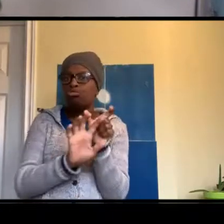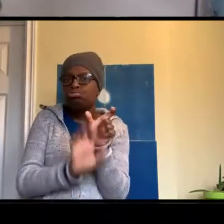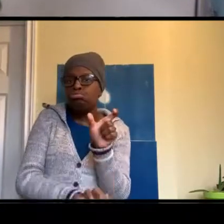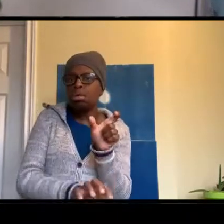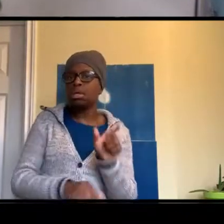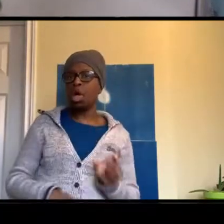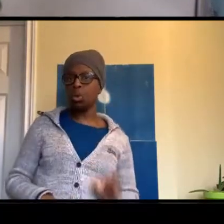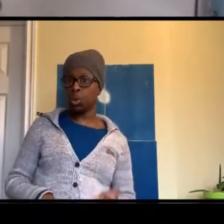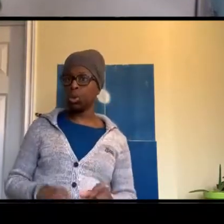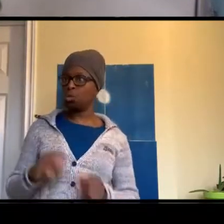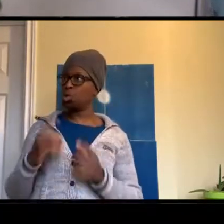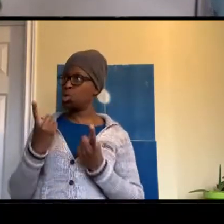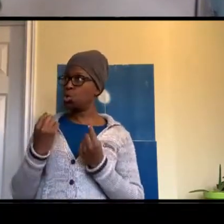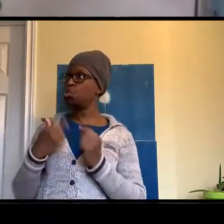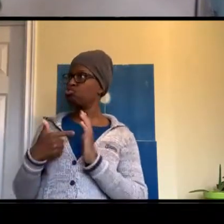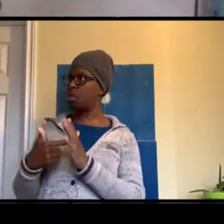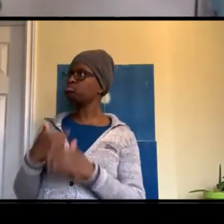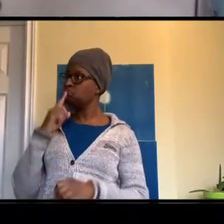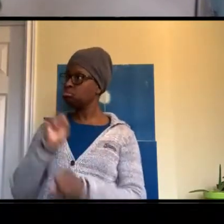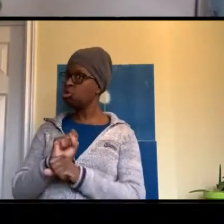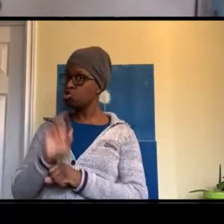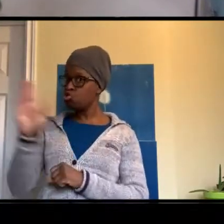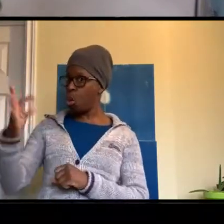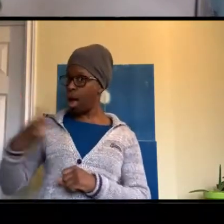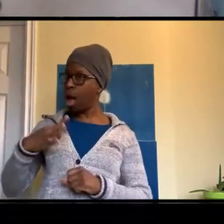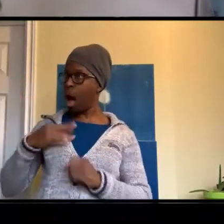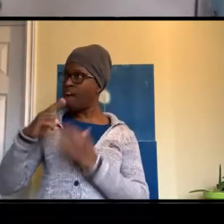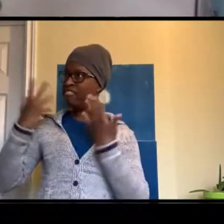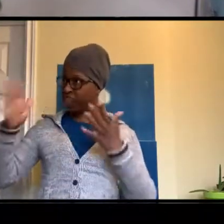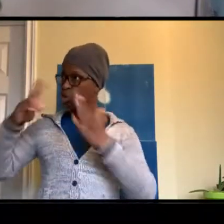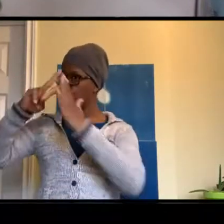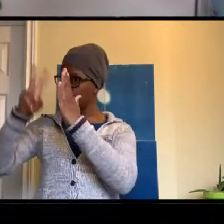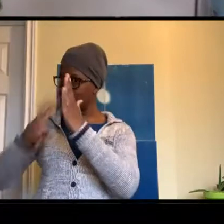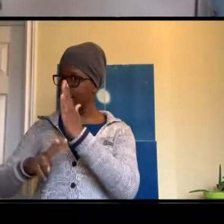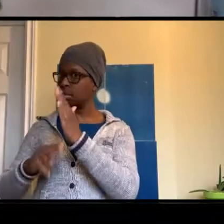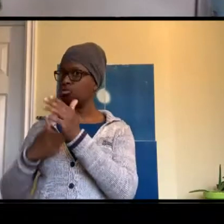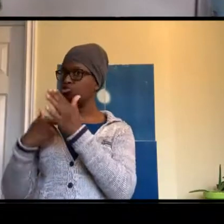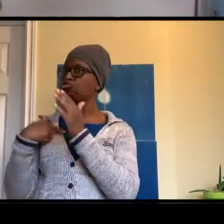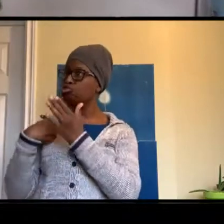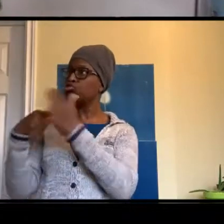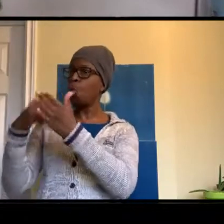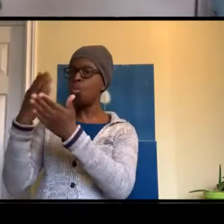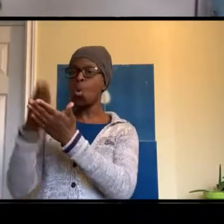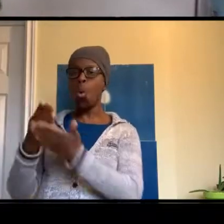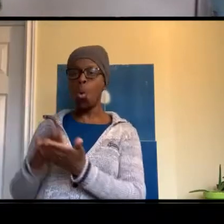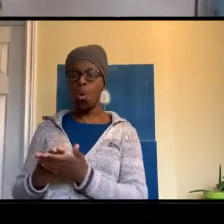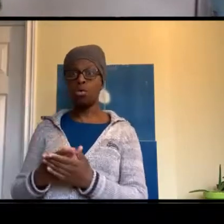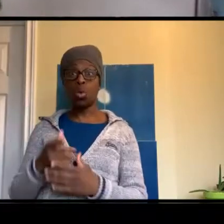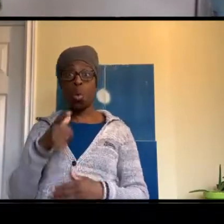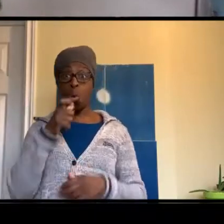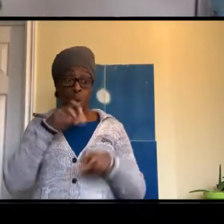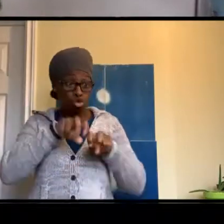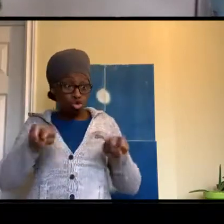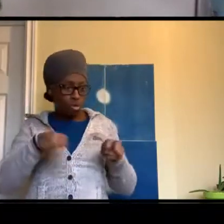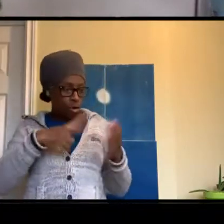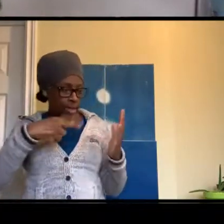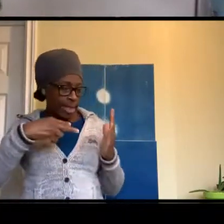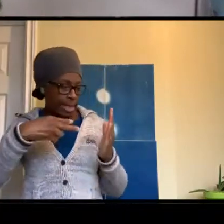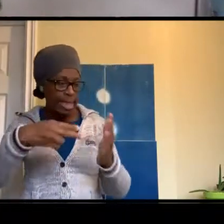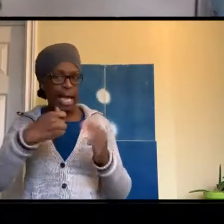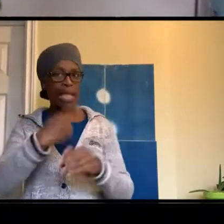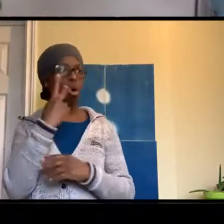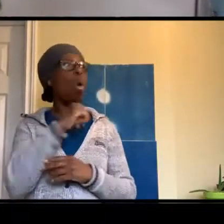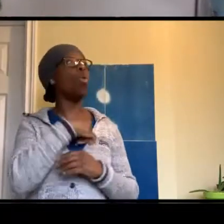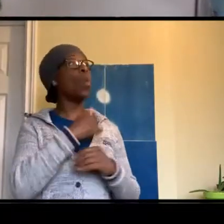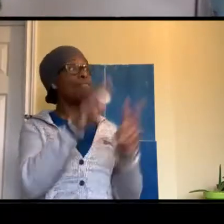that you read it, that you know. And it also helps the jury to signal those words out and check their boxes as they go. So do that.